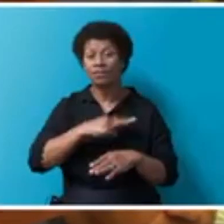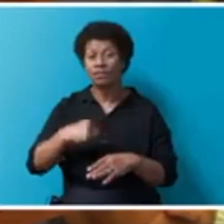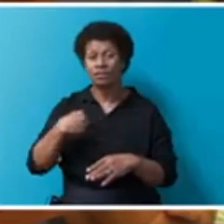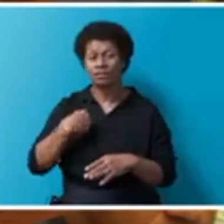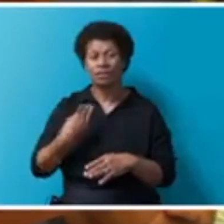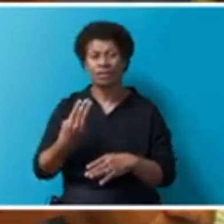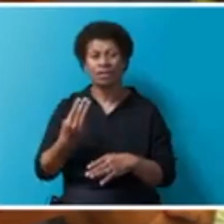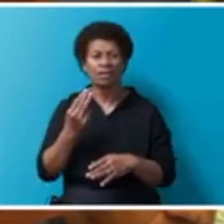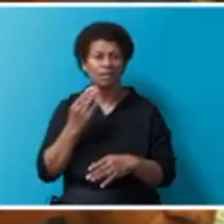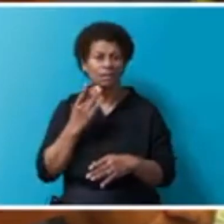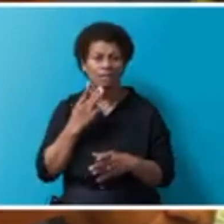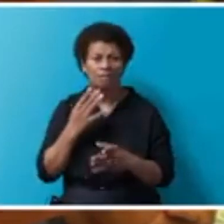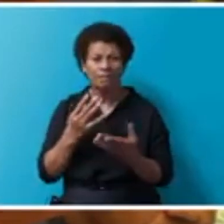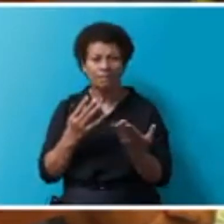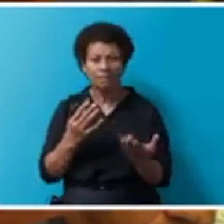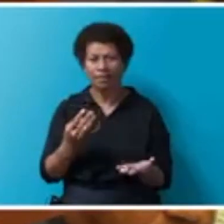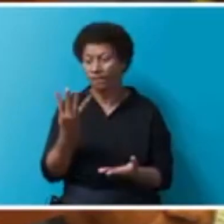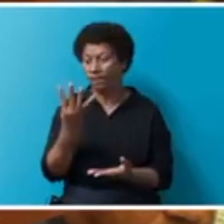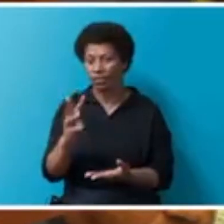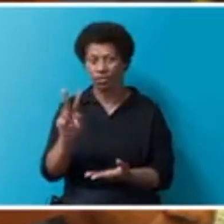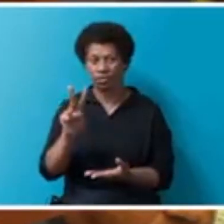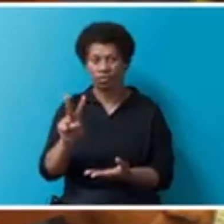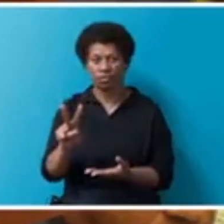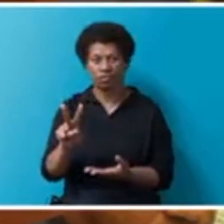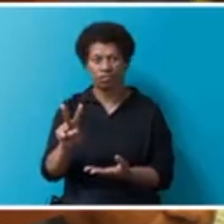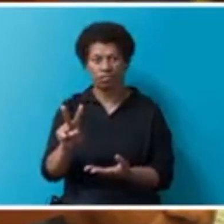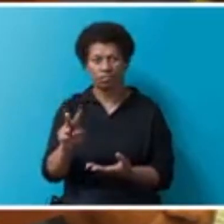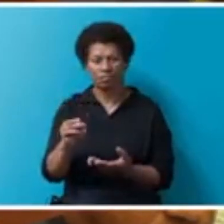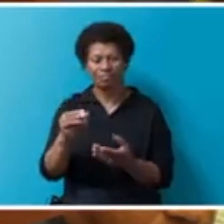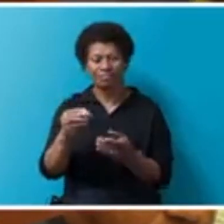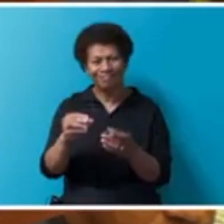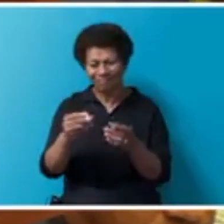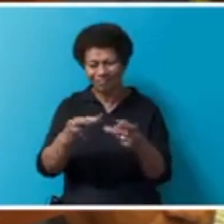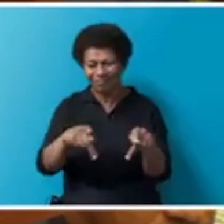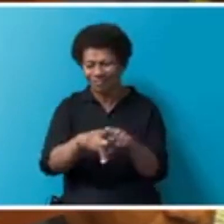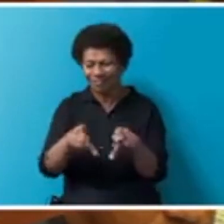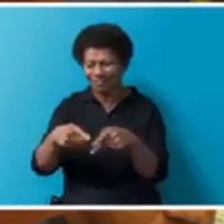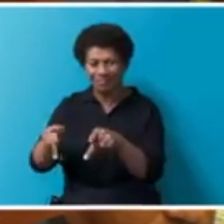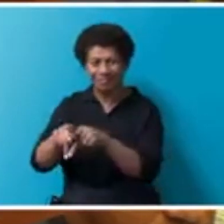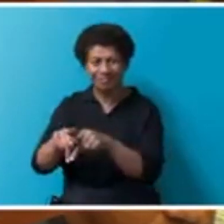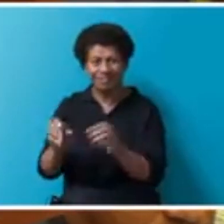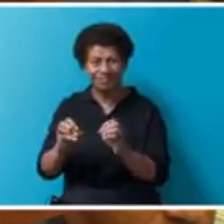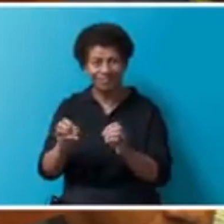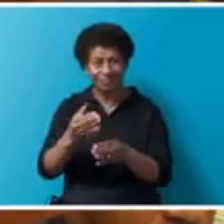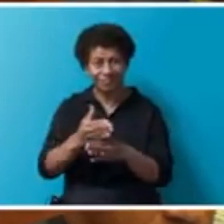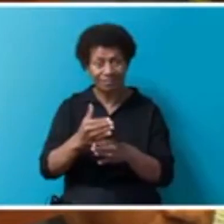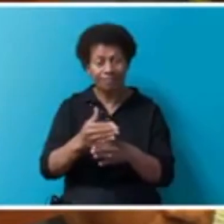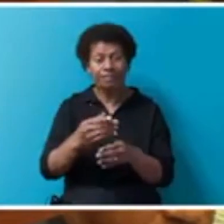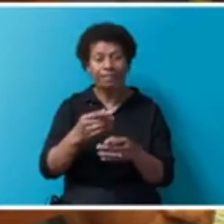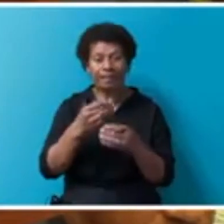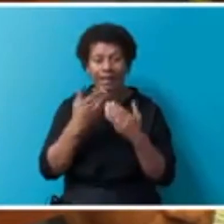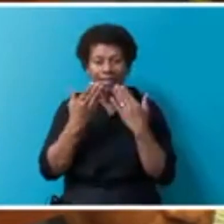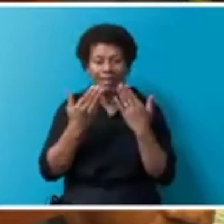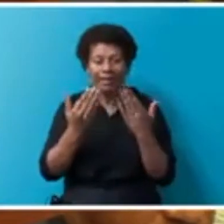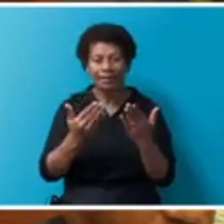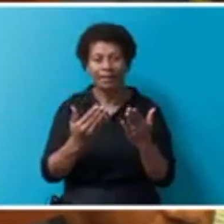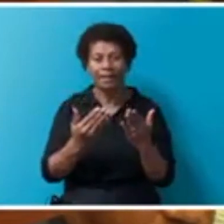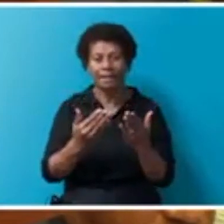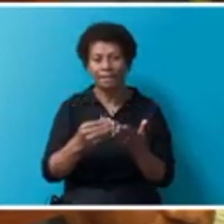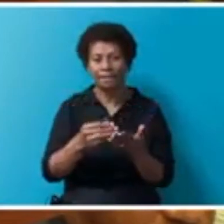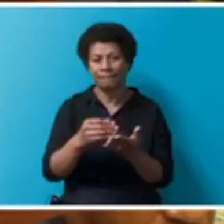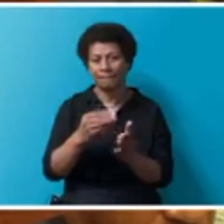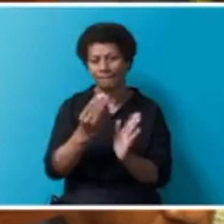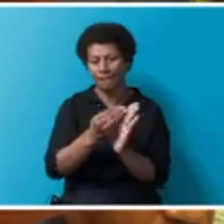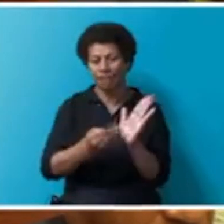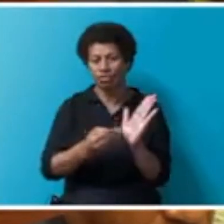42 unfilled positions. And I must thank the Honourable Minister for Finance for providing budgetary allocations in